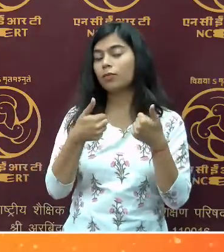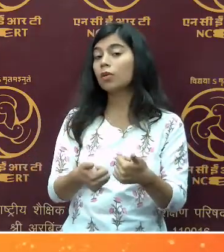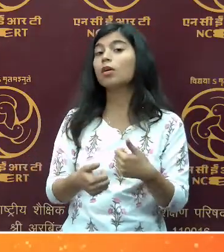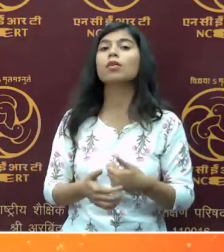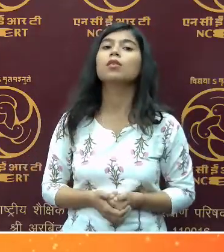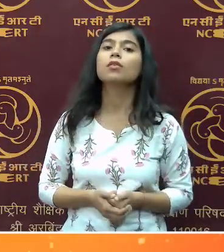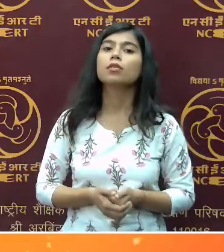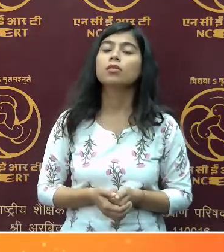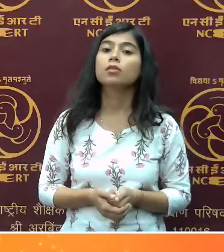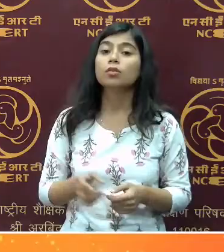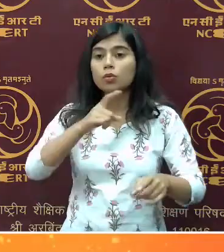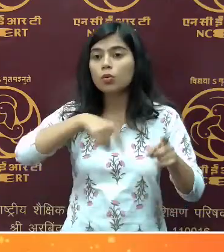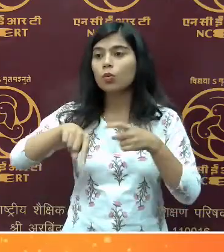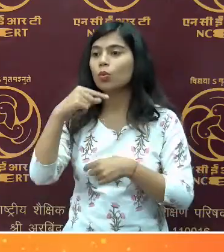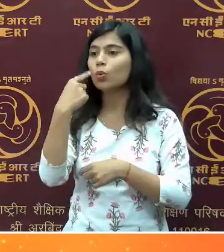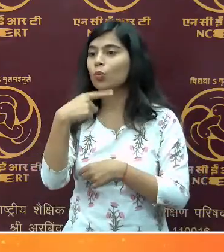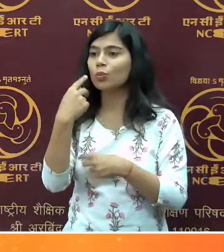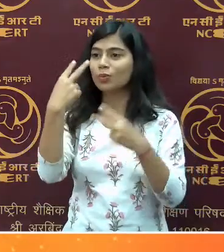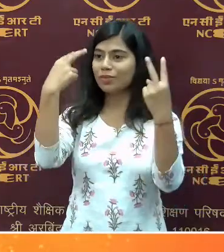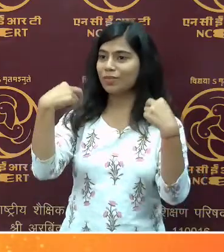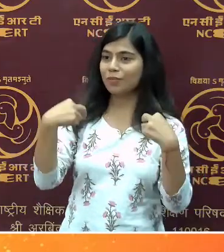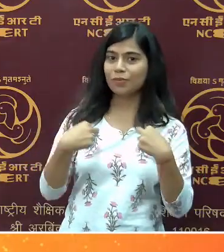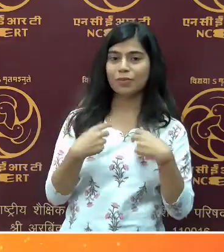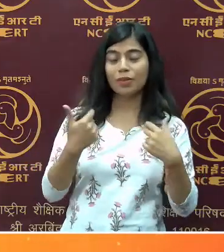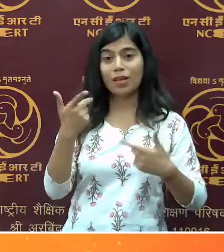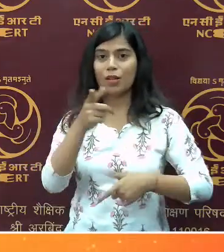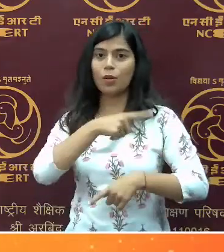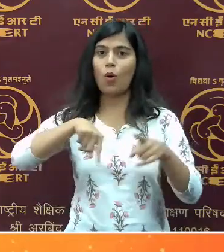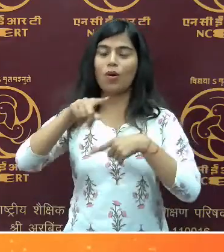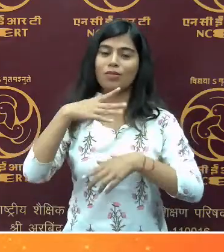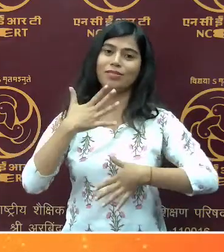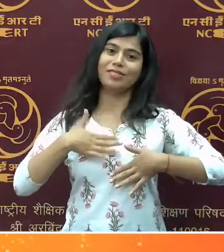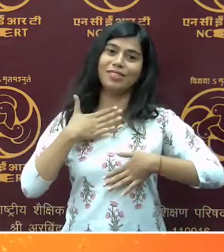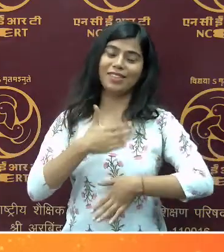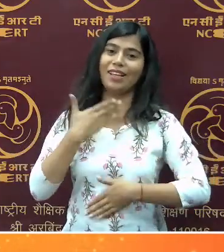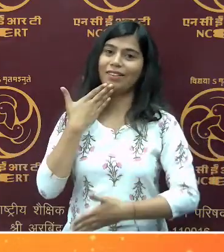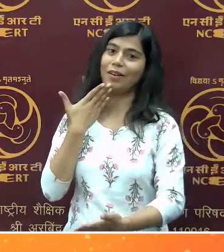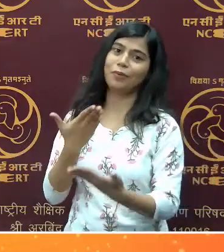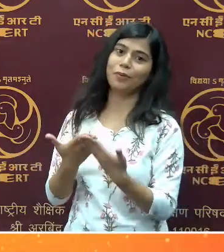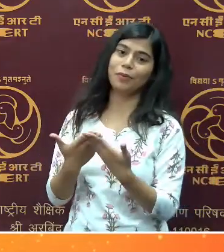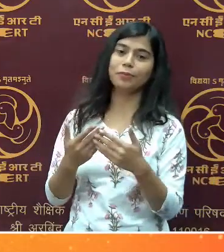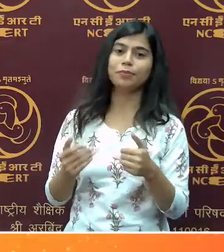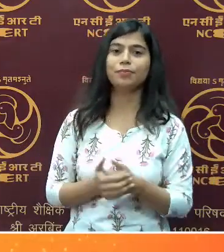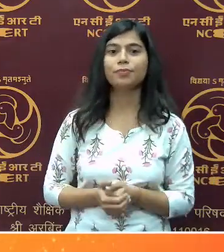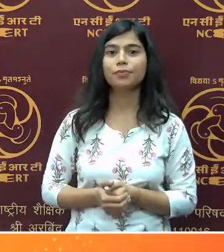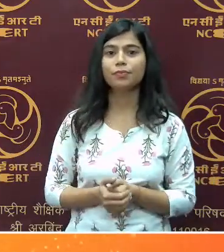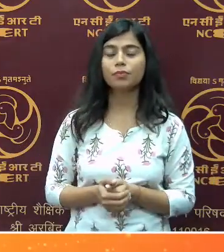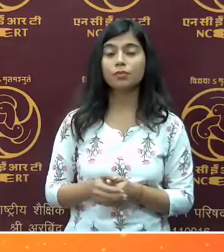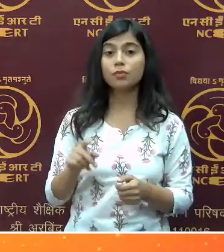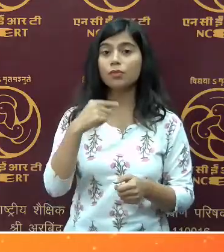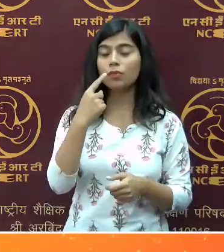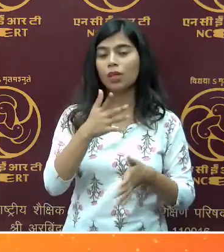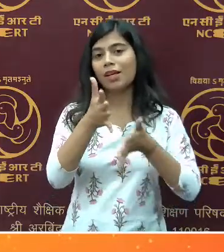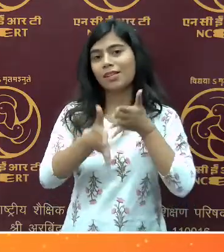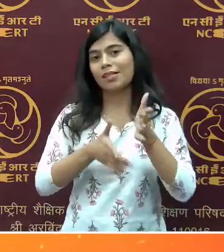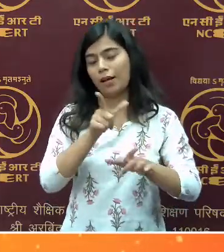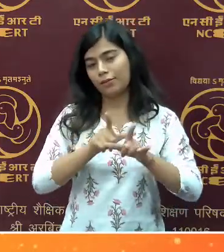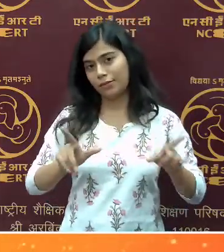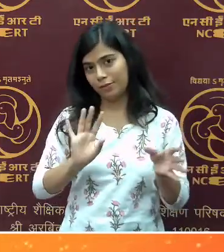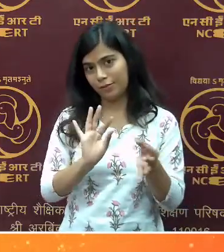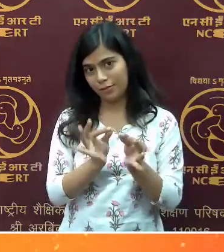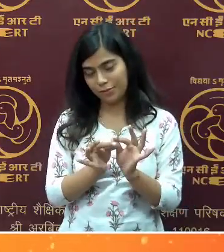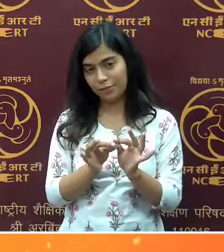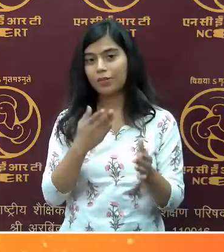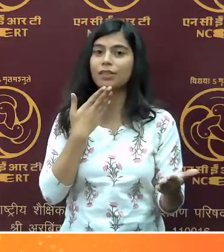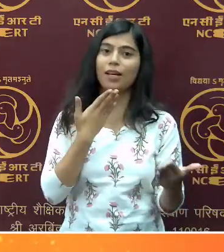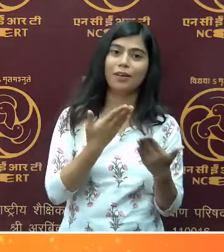entire classroom, the children, the viewers, everyone enjoyed it. Thank you once again. Thank you. Thank you to our sign language interpreter as well.